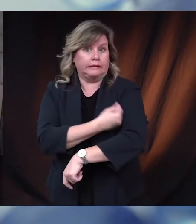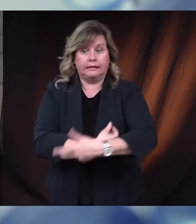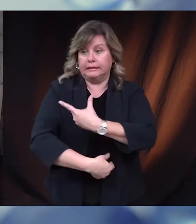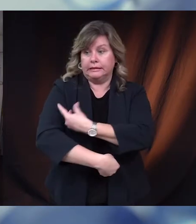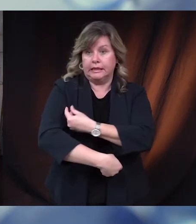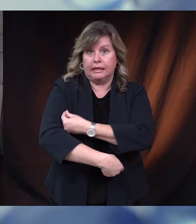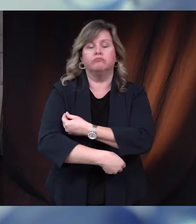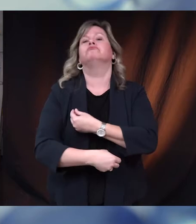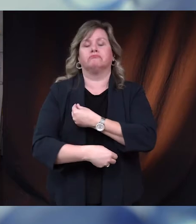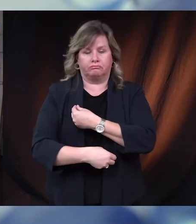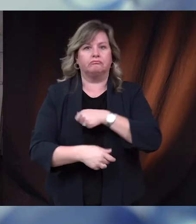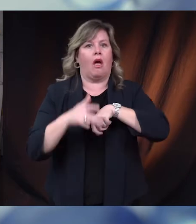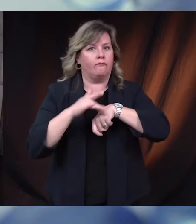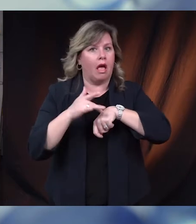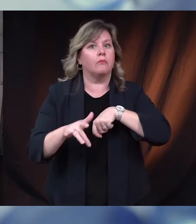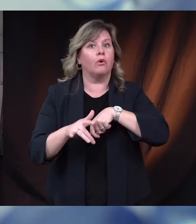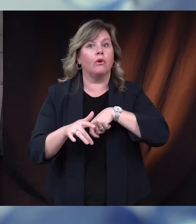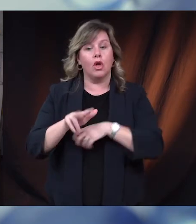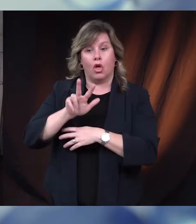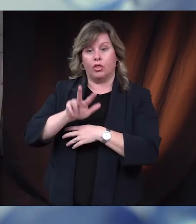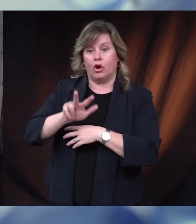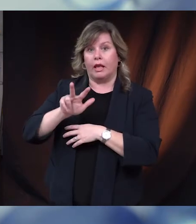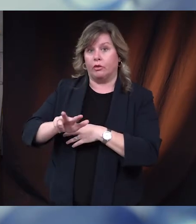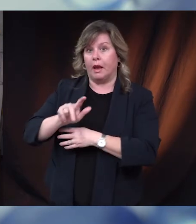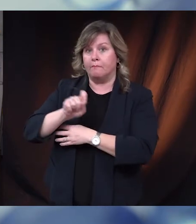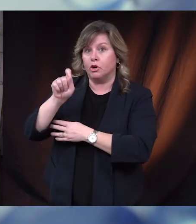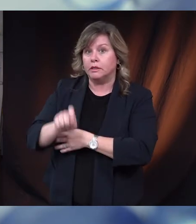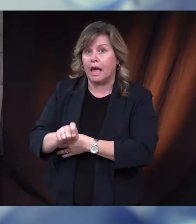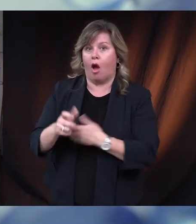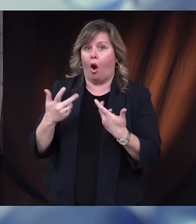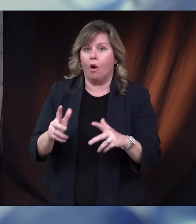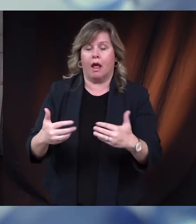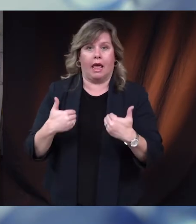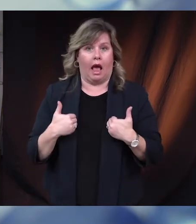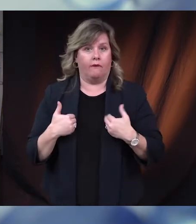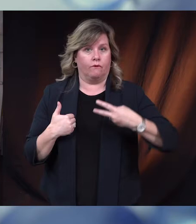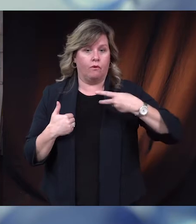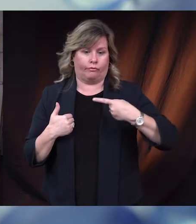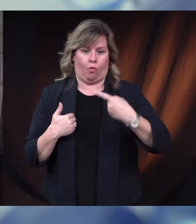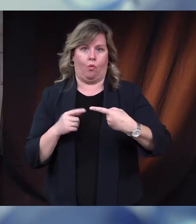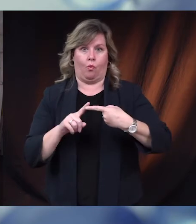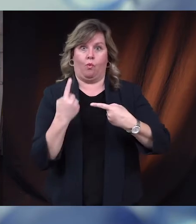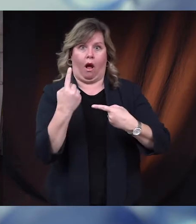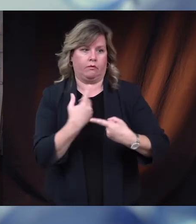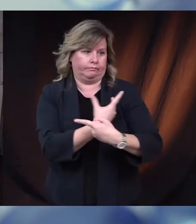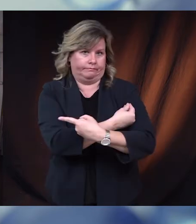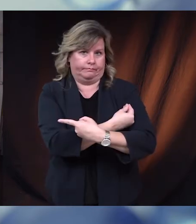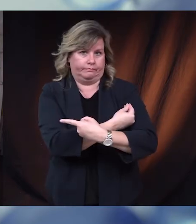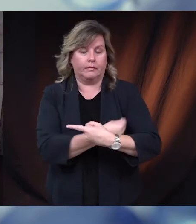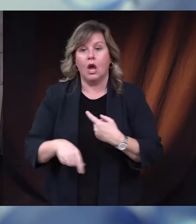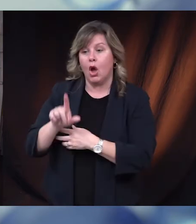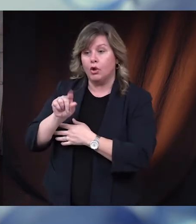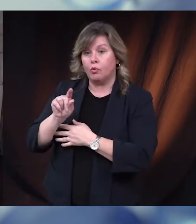becoming more available. 33% of Kent County residents have already received at least 1 dose of vaccine, and 20%